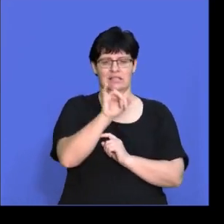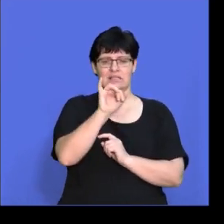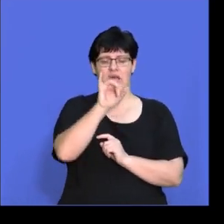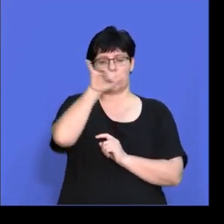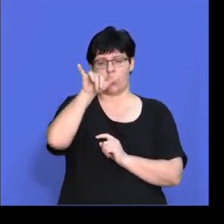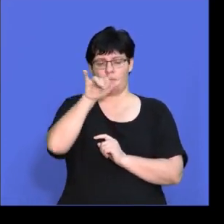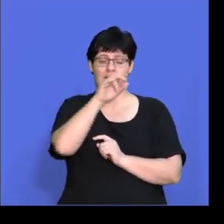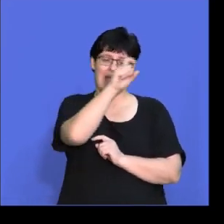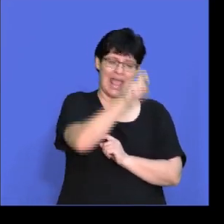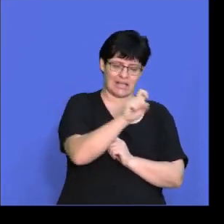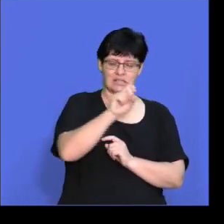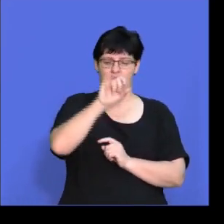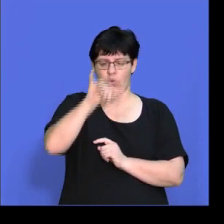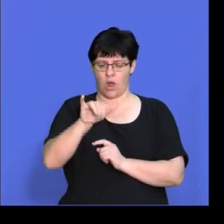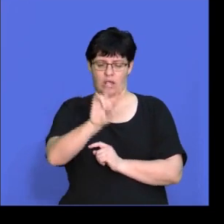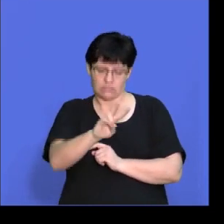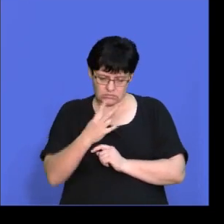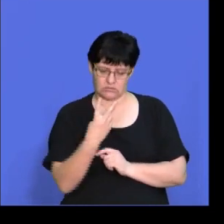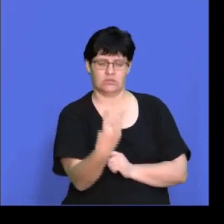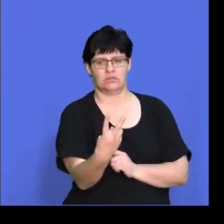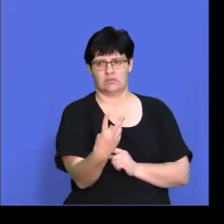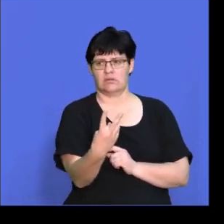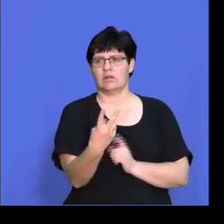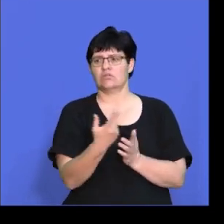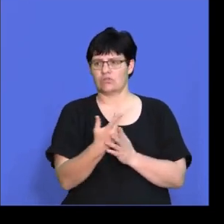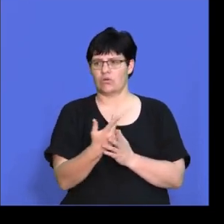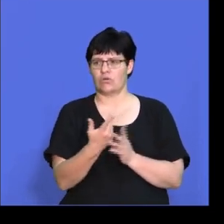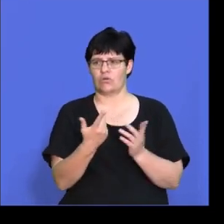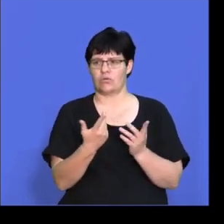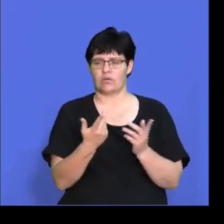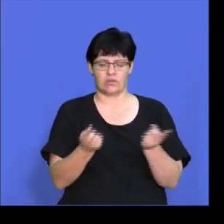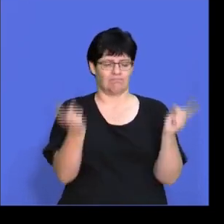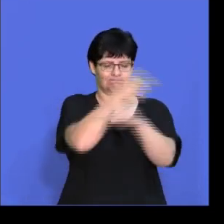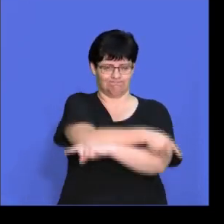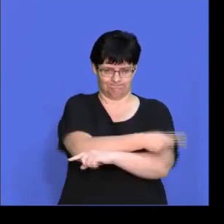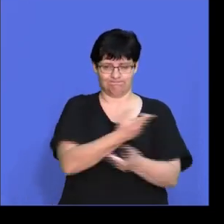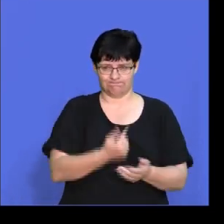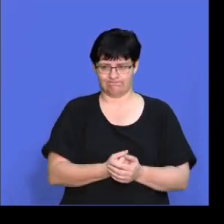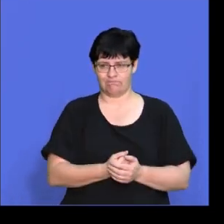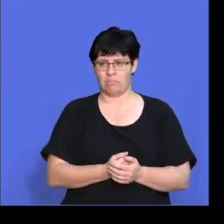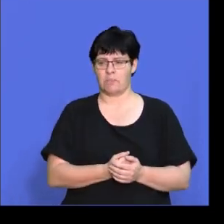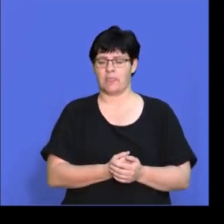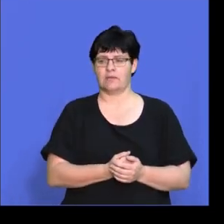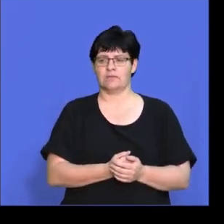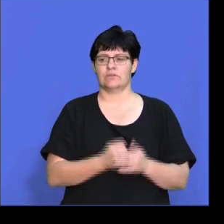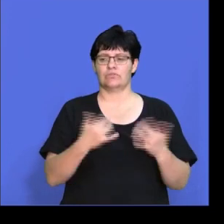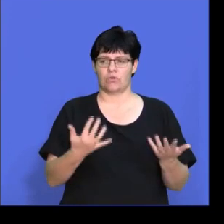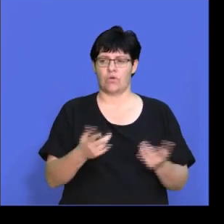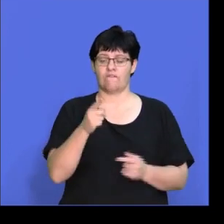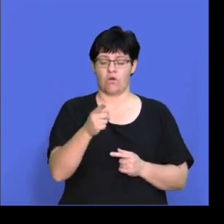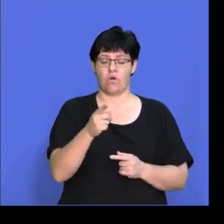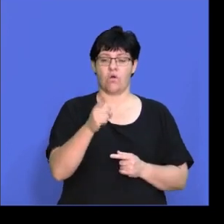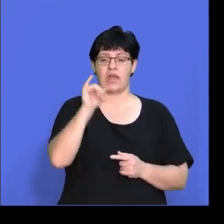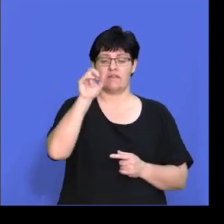y around. Okay, so we literally just take the x, move it into the place of the y, and take the y and put it in the place of the x.